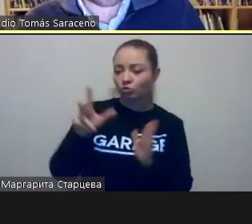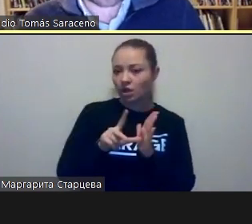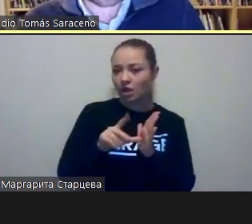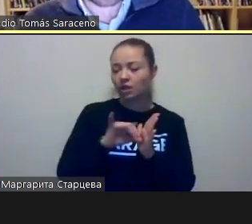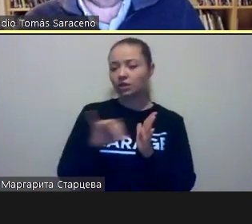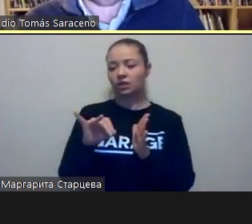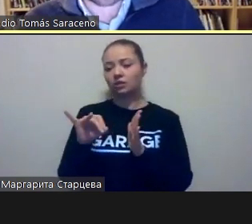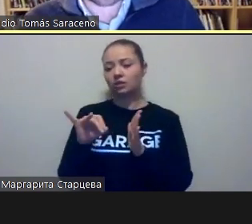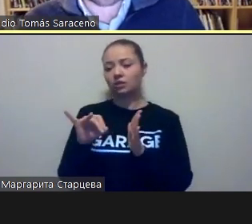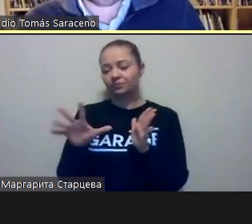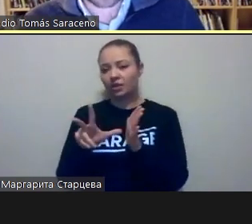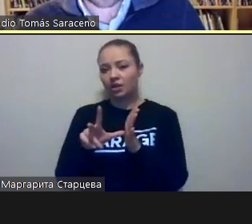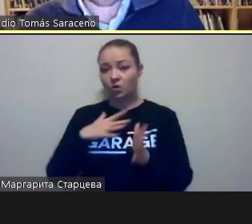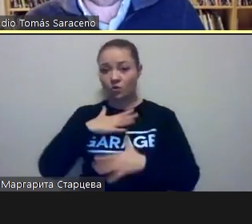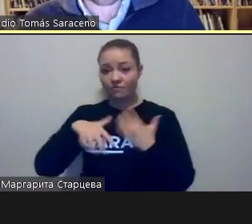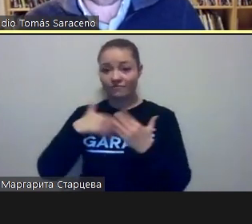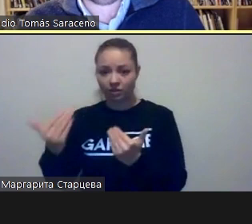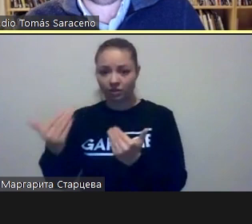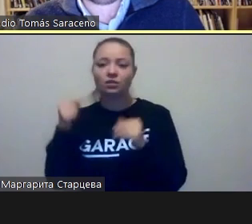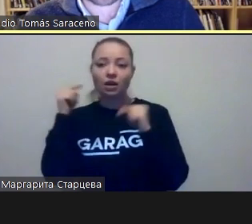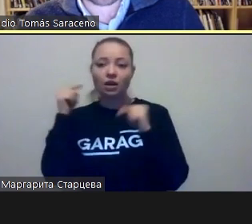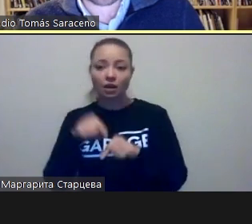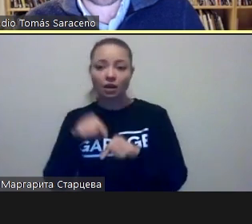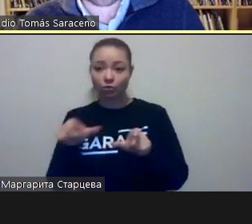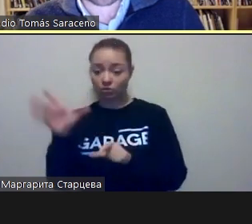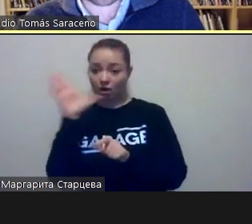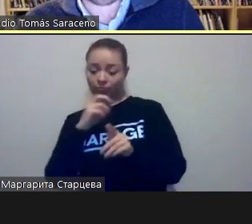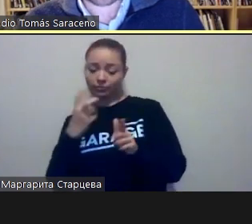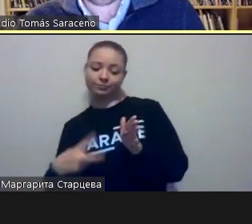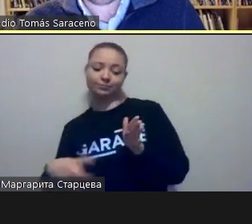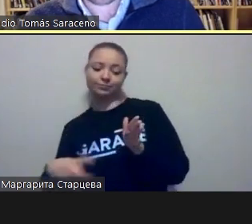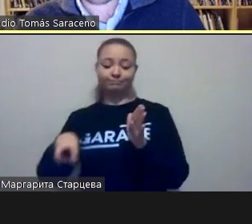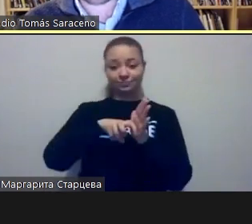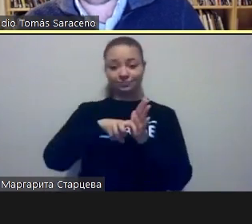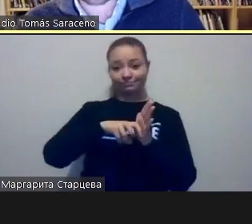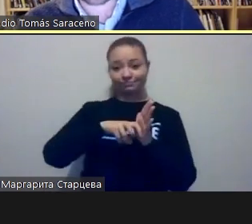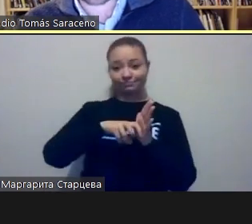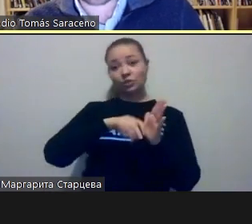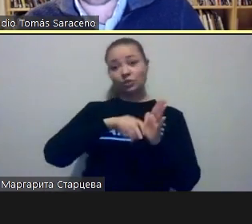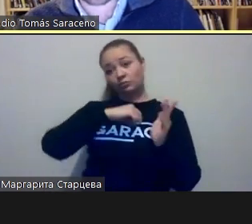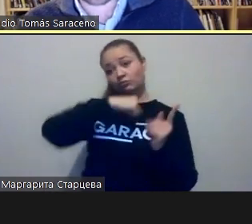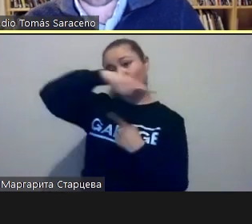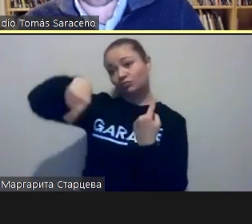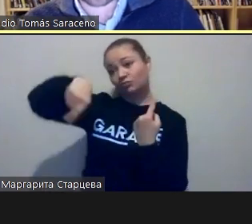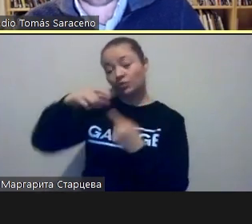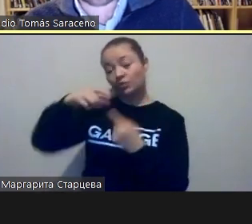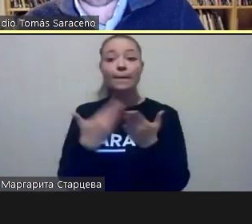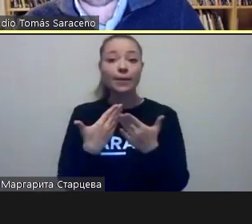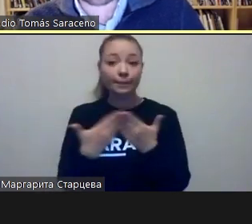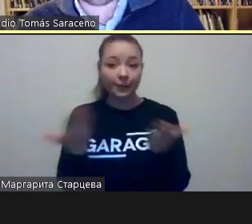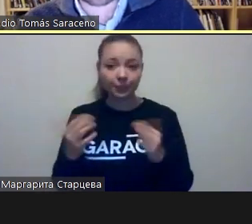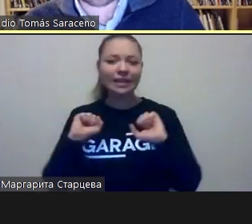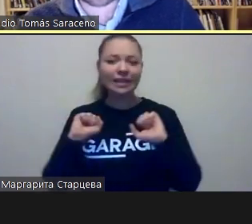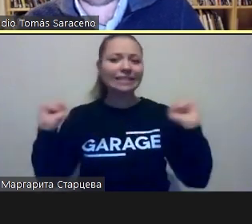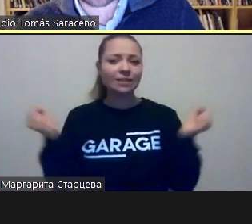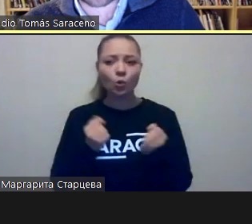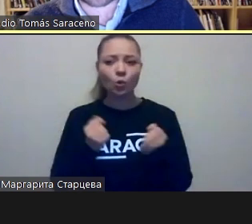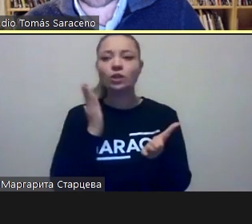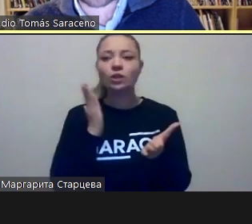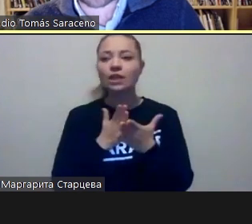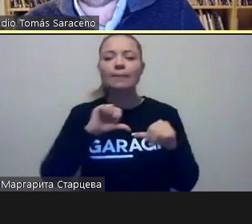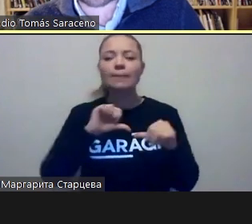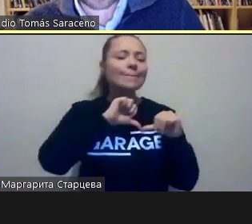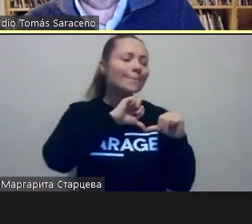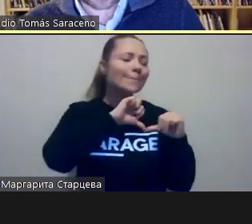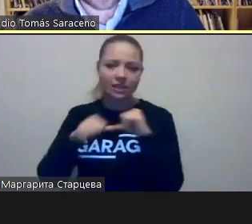here, for example, in January, you see you got 25 meters per second going towards the direction of Russia if you take off in Africa or in